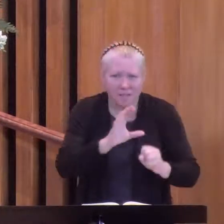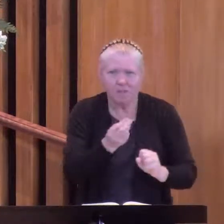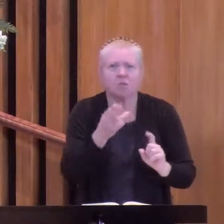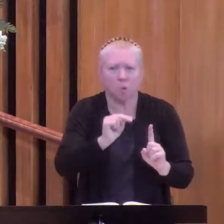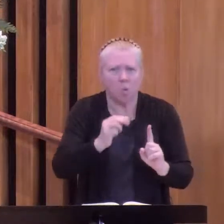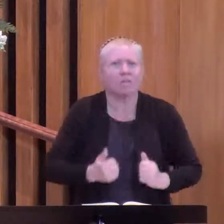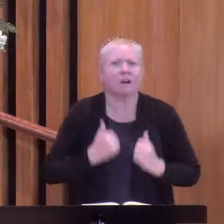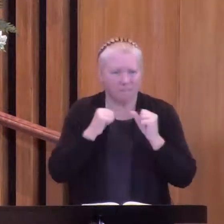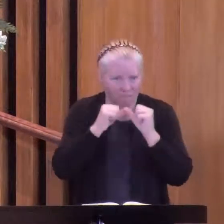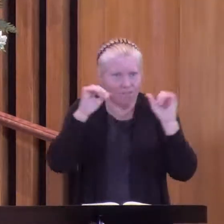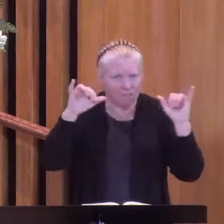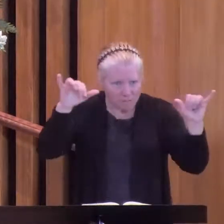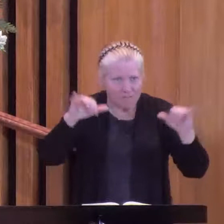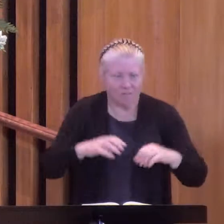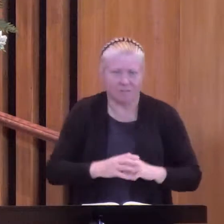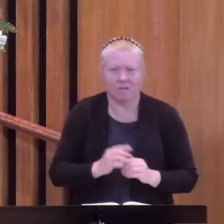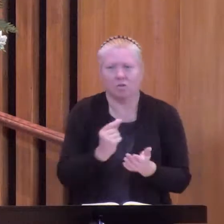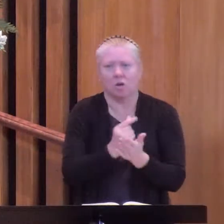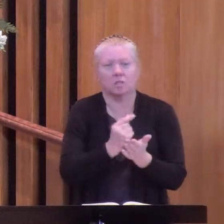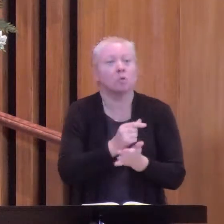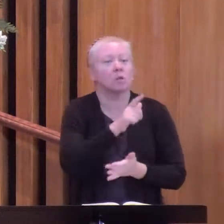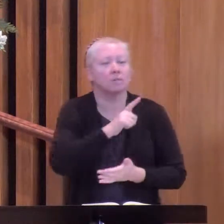The Gospel of the Lord.